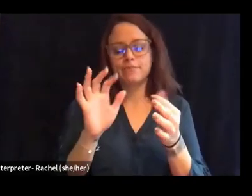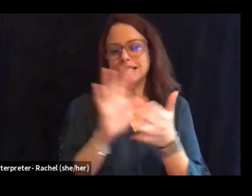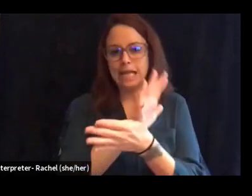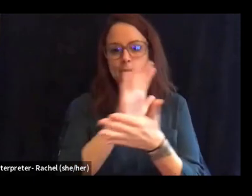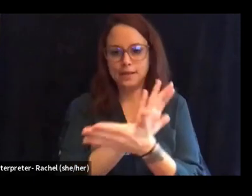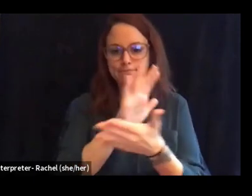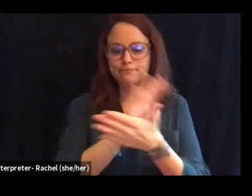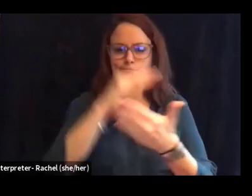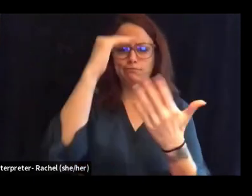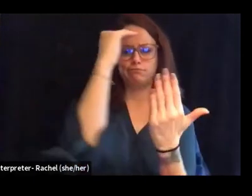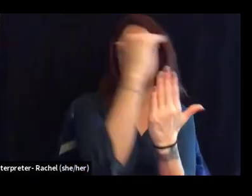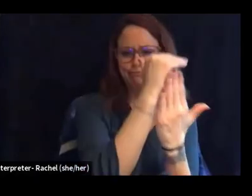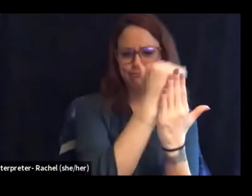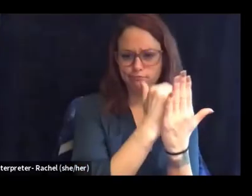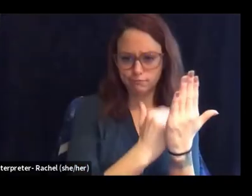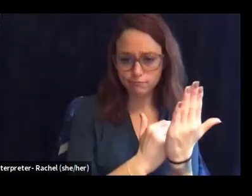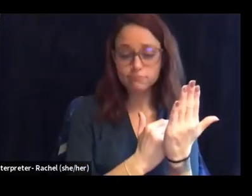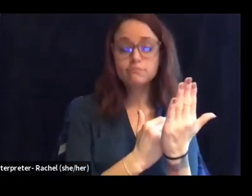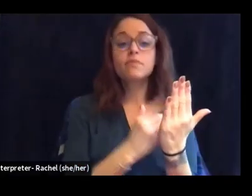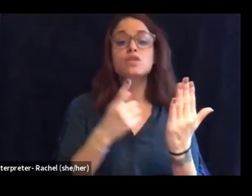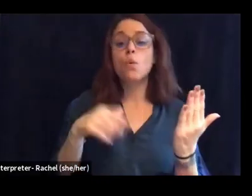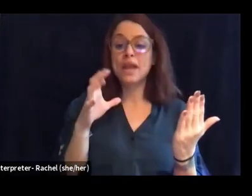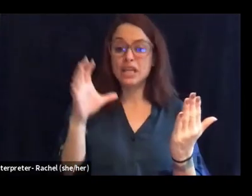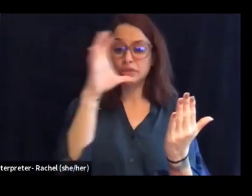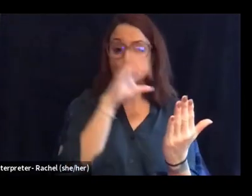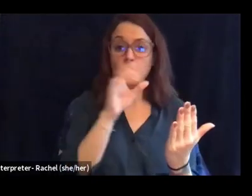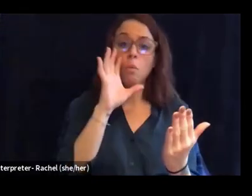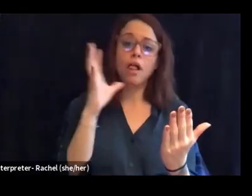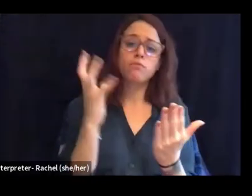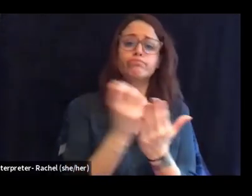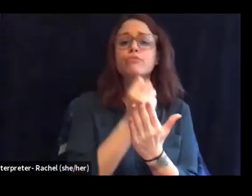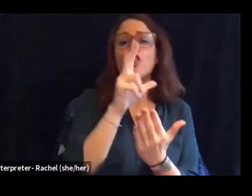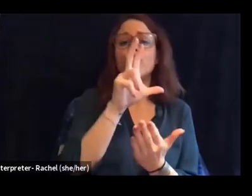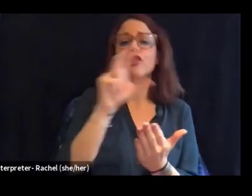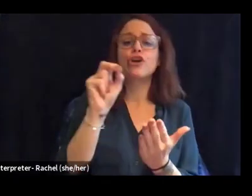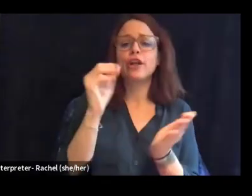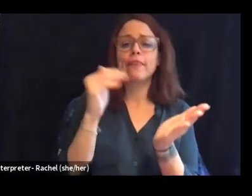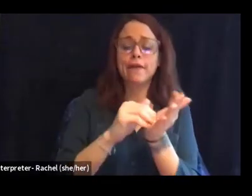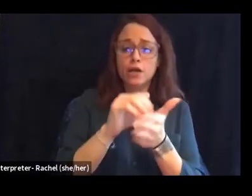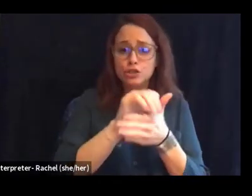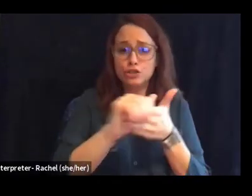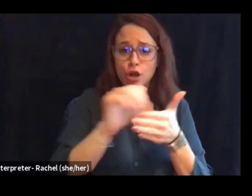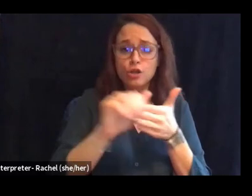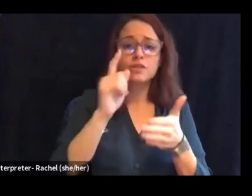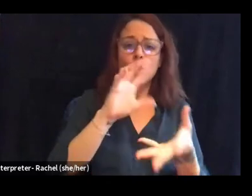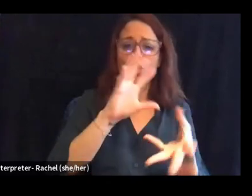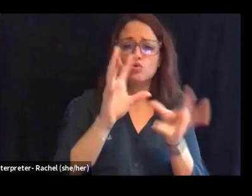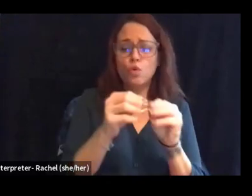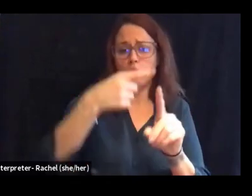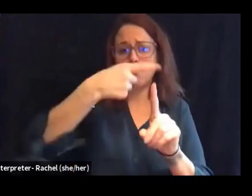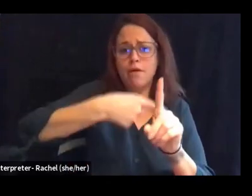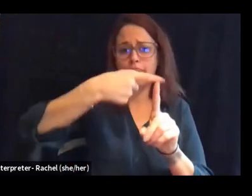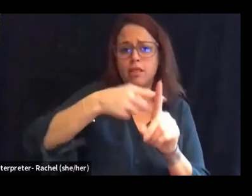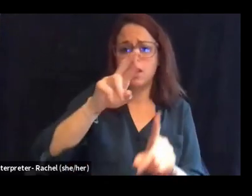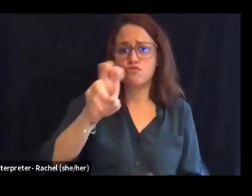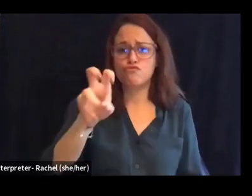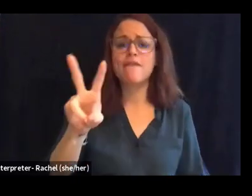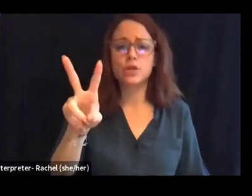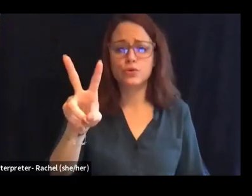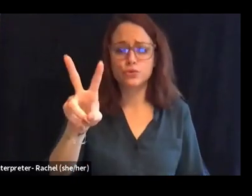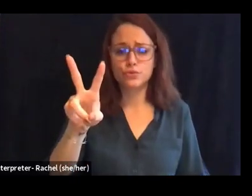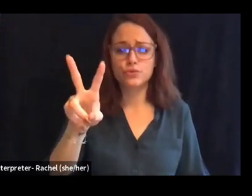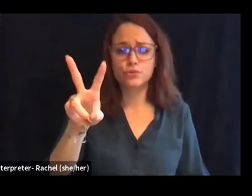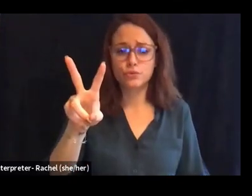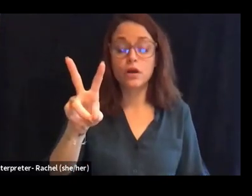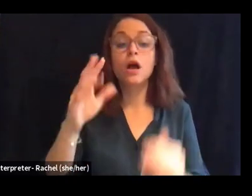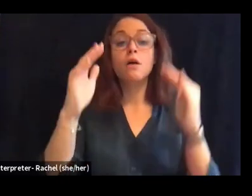we're going to be able to achieve $30,000 in total monthly revenue. But the question that